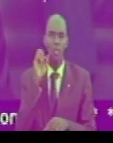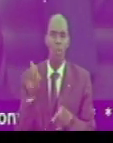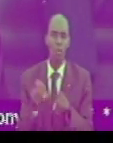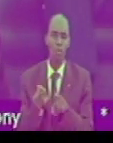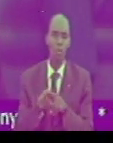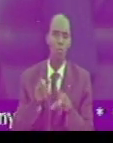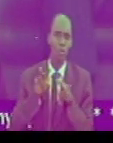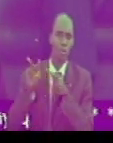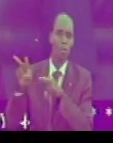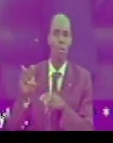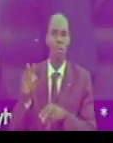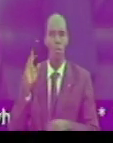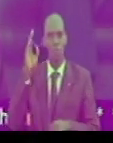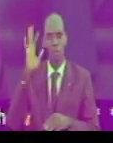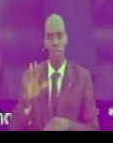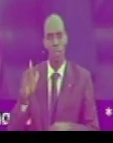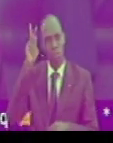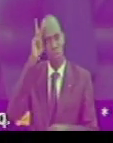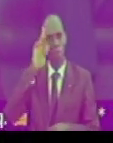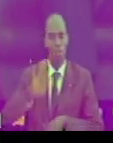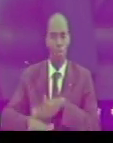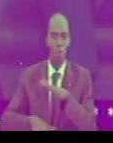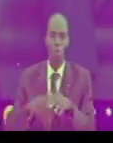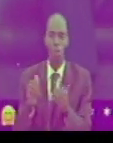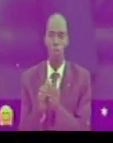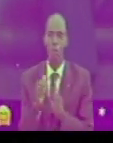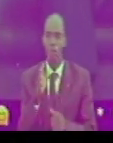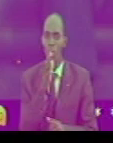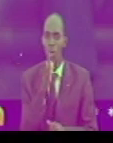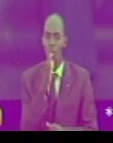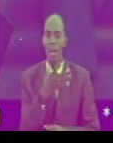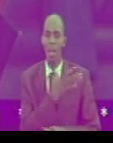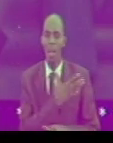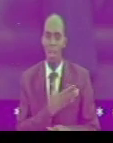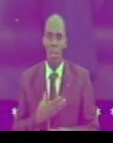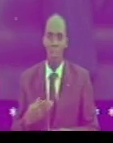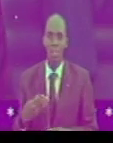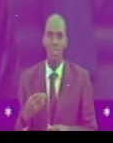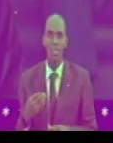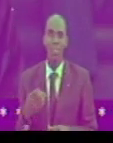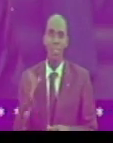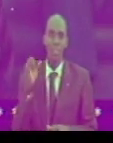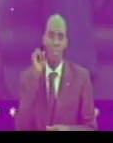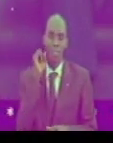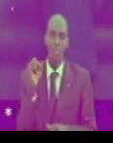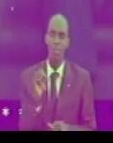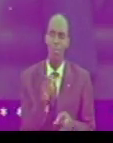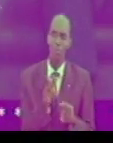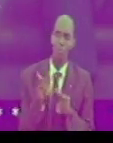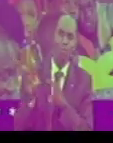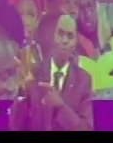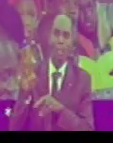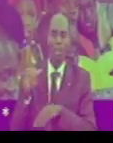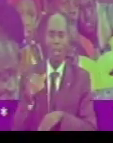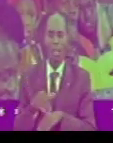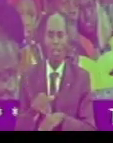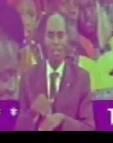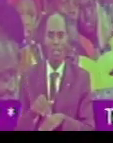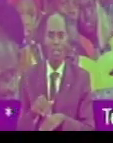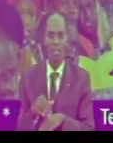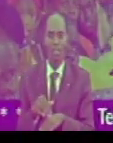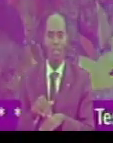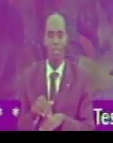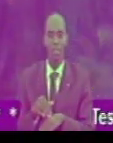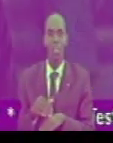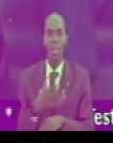not looking. So at that point, I said, God, I want to see him. He just gazed at me. He didn't look for so long. He just gazed. After gazing, I woke